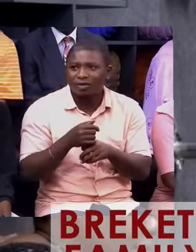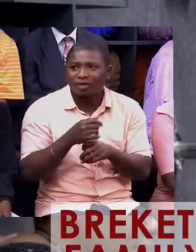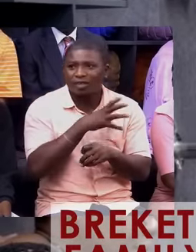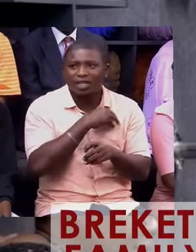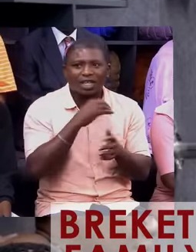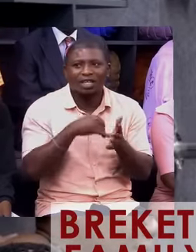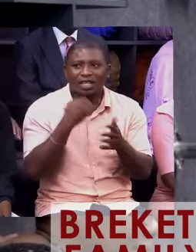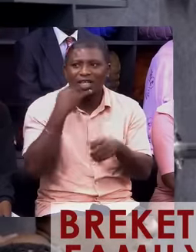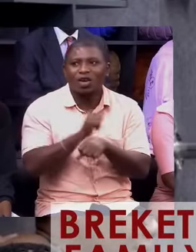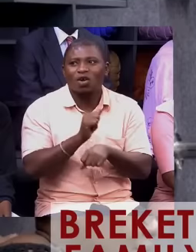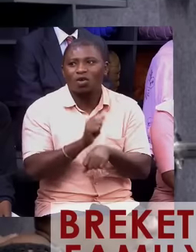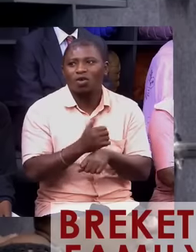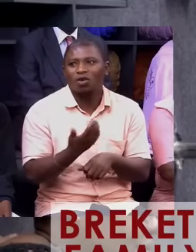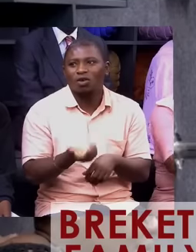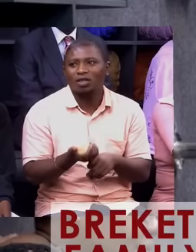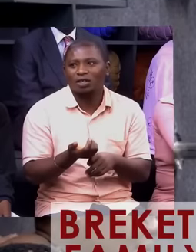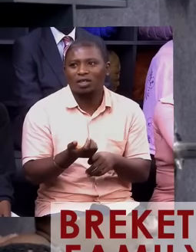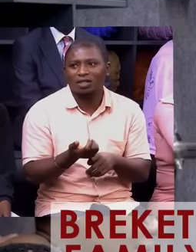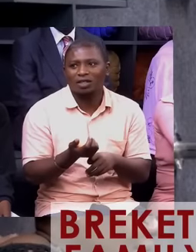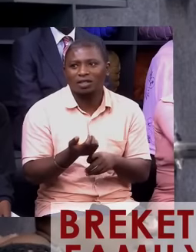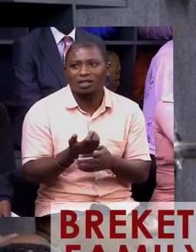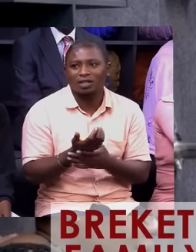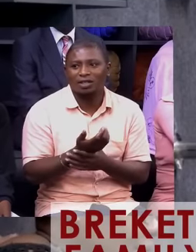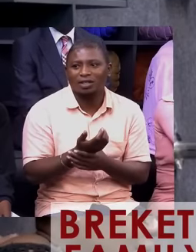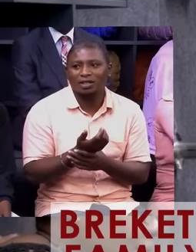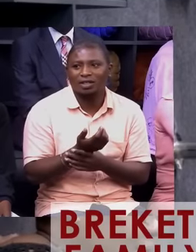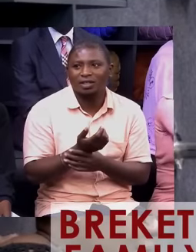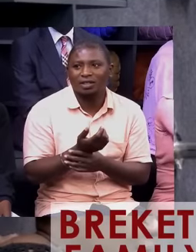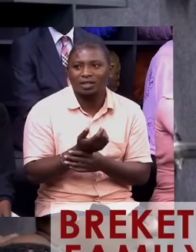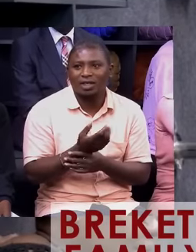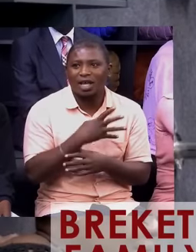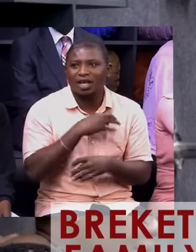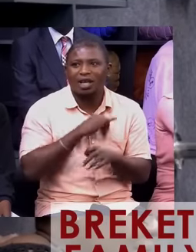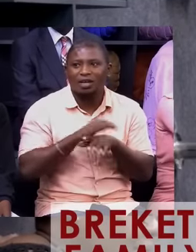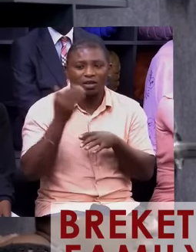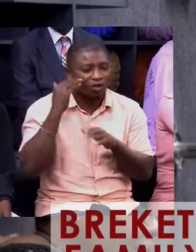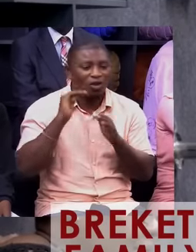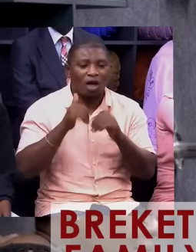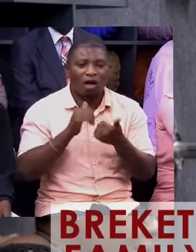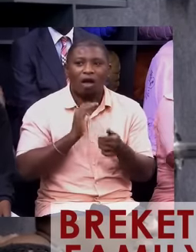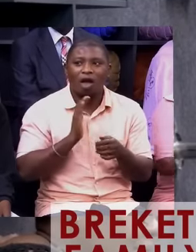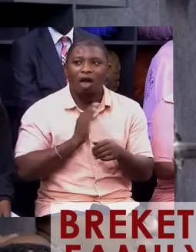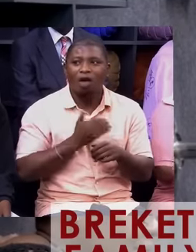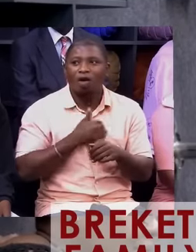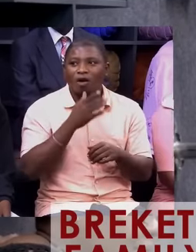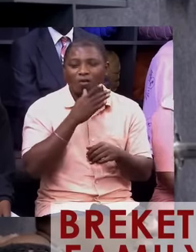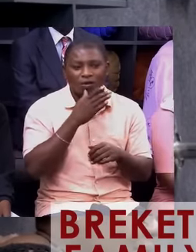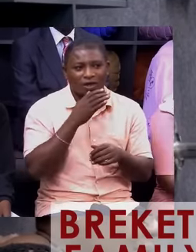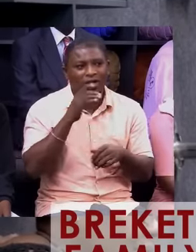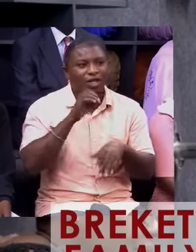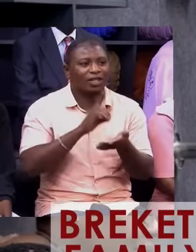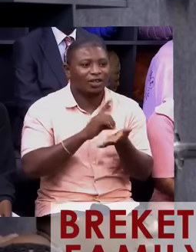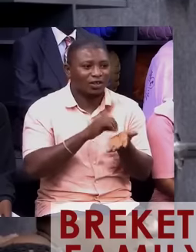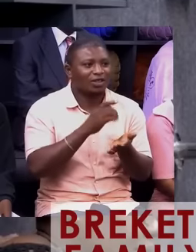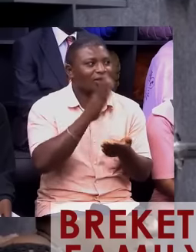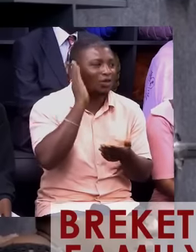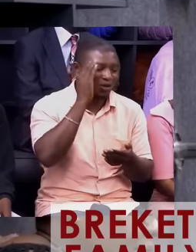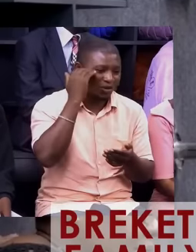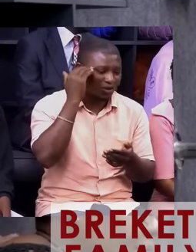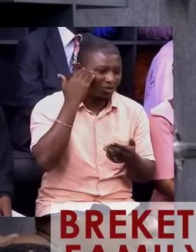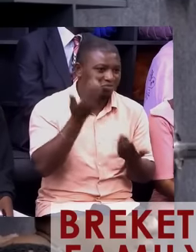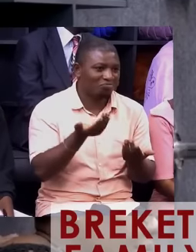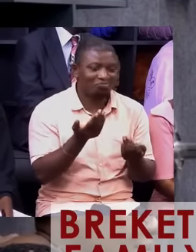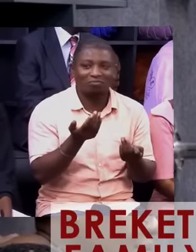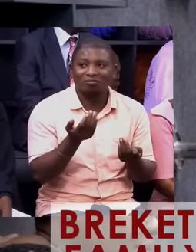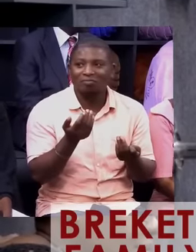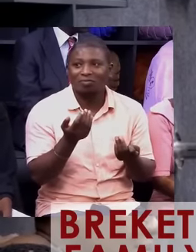walk just disappear and I don't know how our mother doctors go know